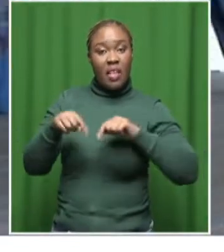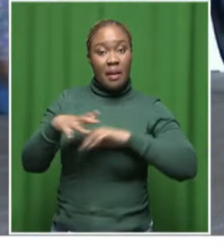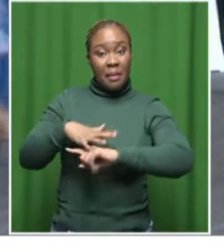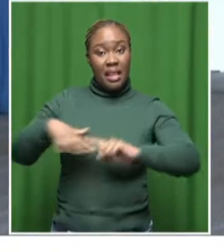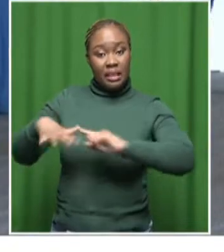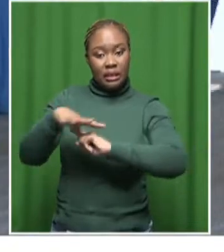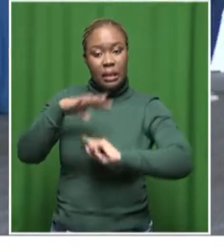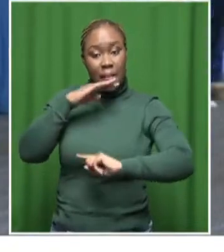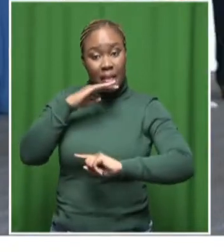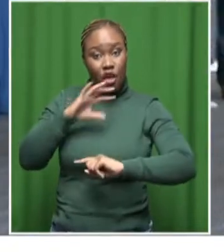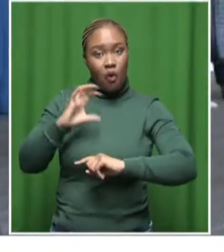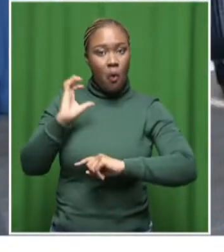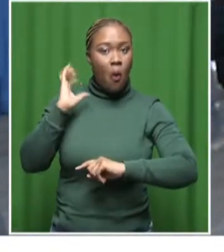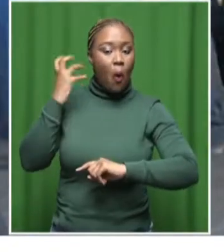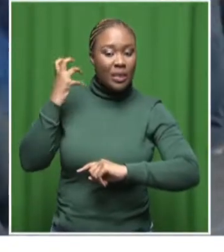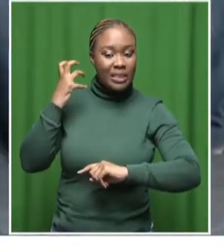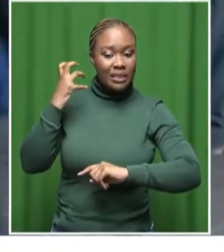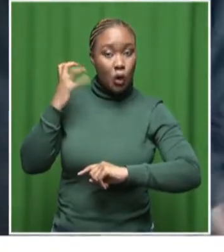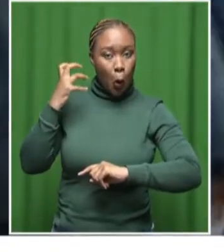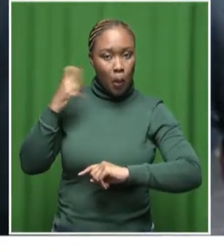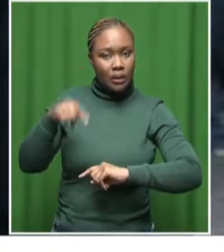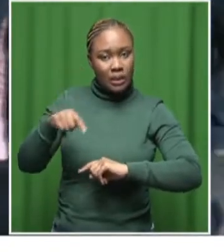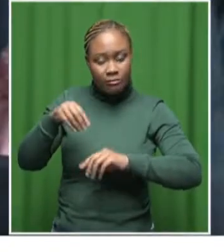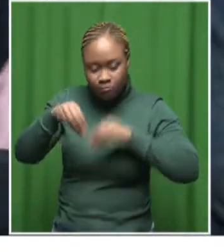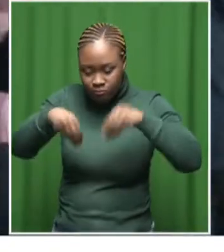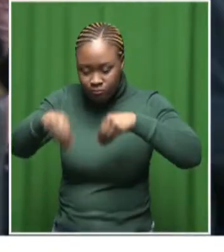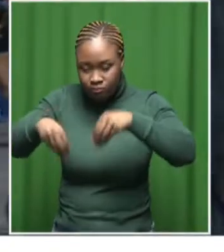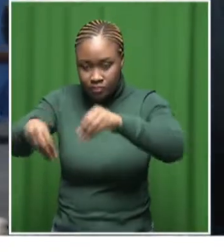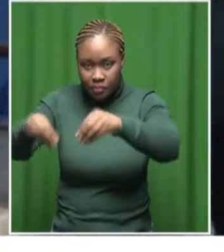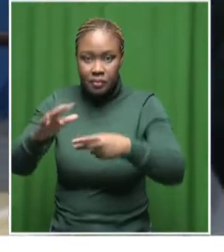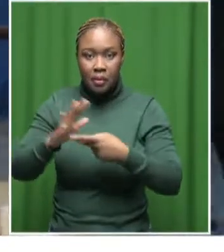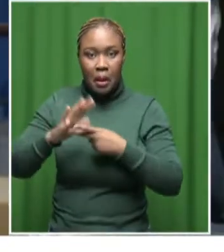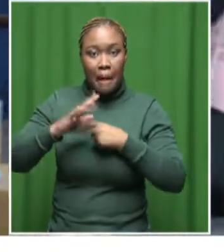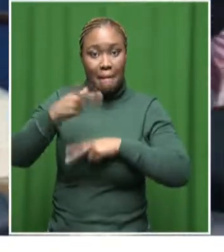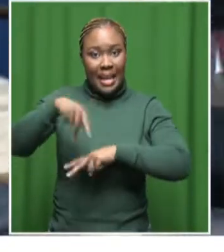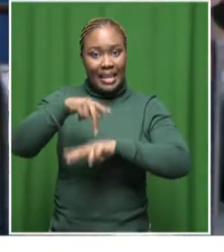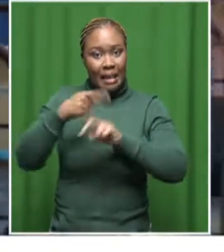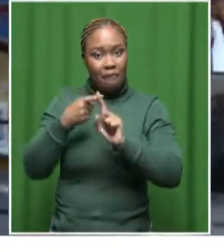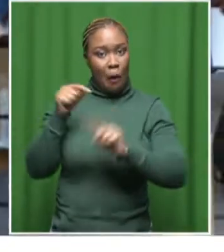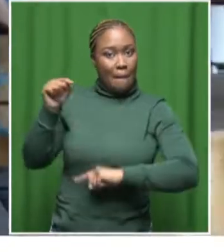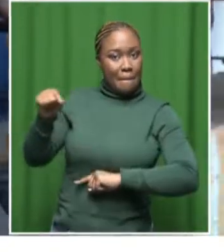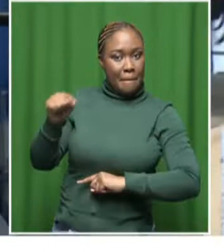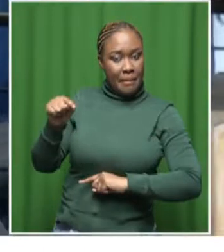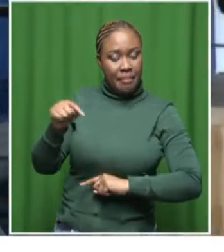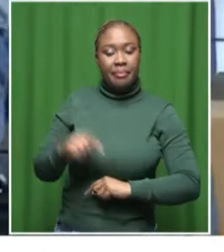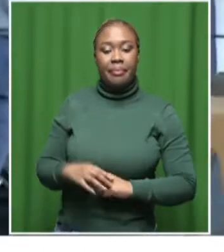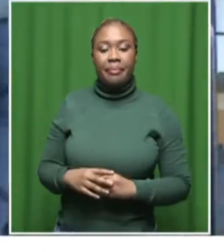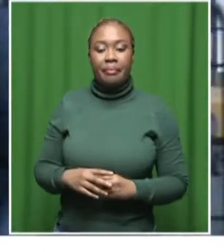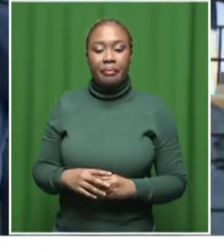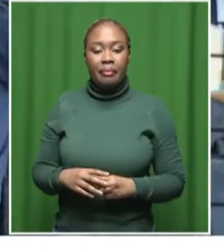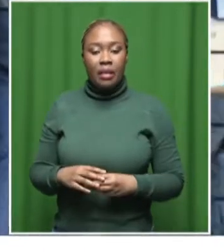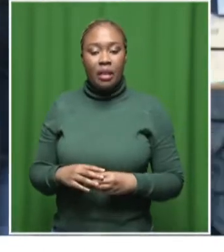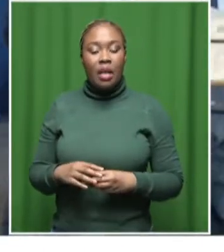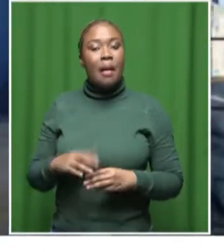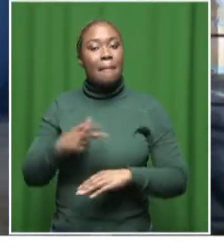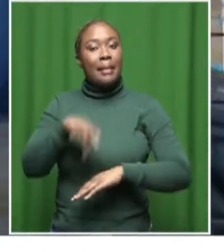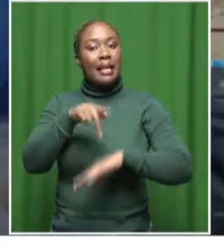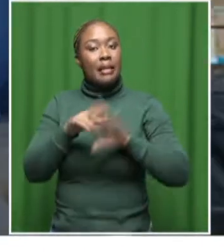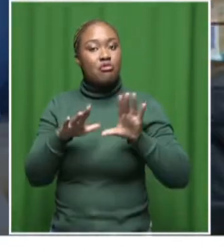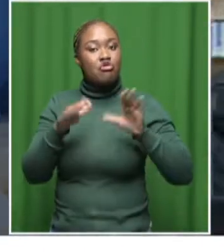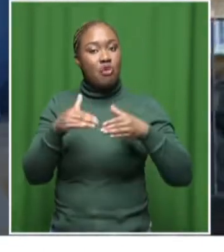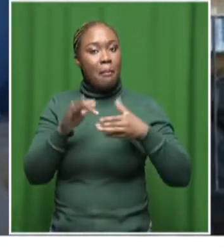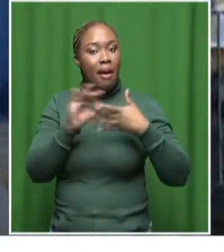the past 150 years. The platinum sources, platinum group elements